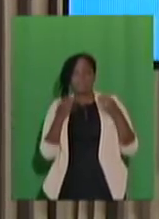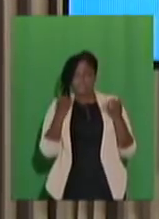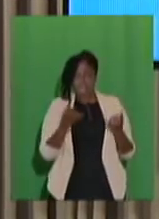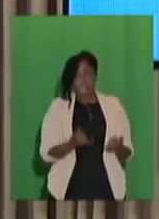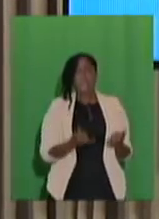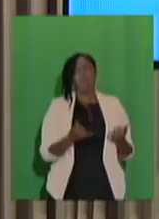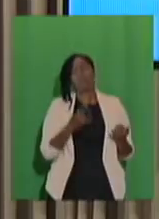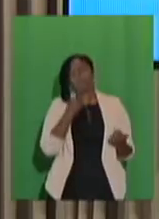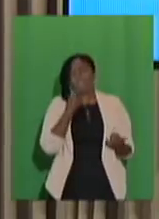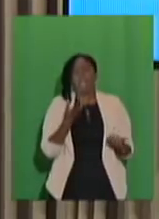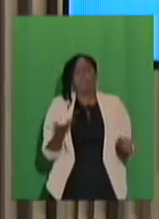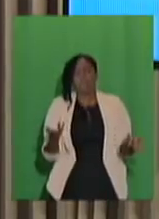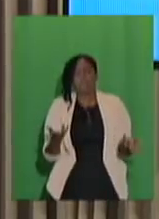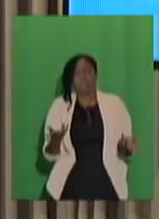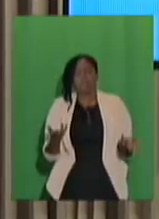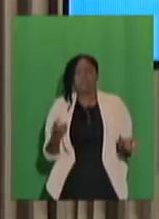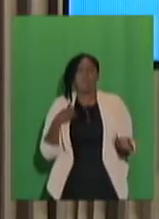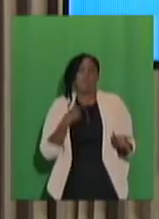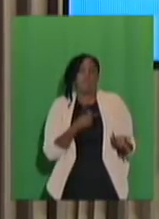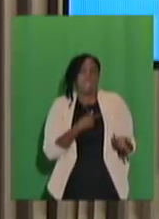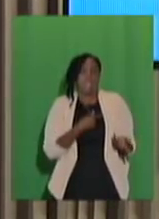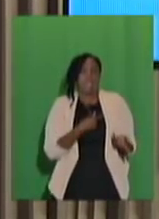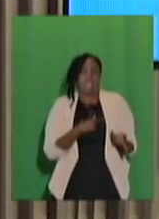when we had to house the